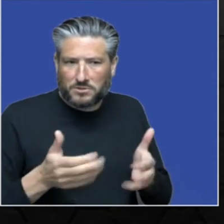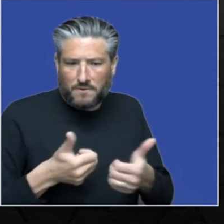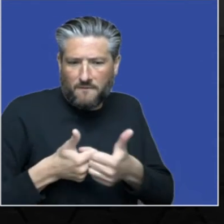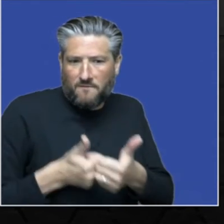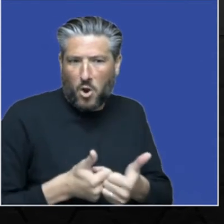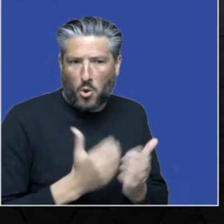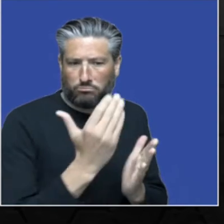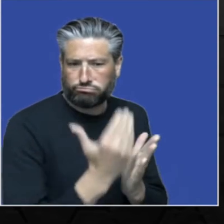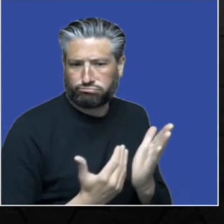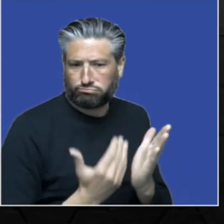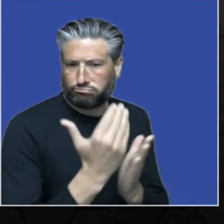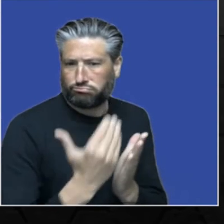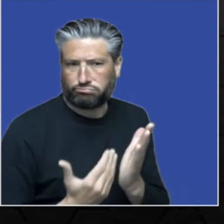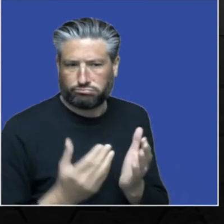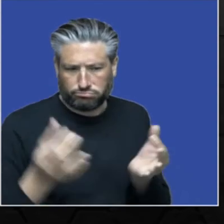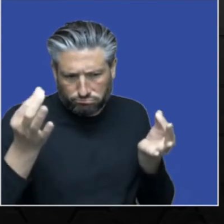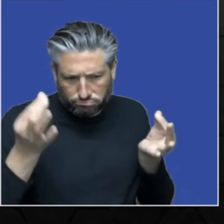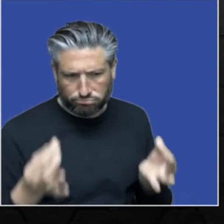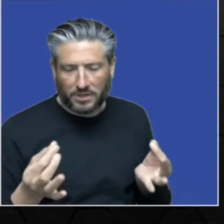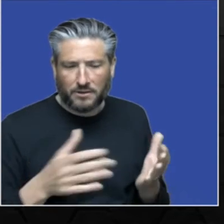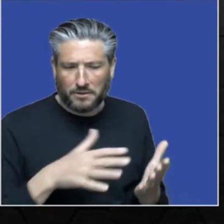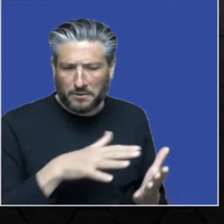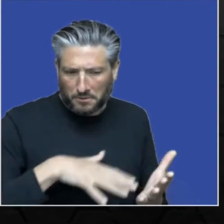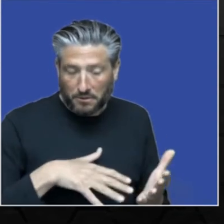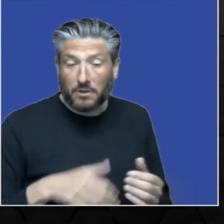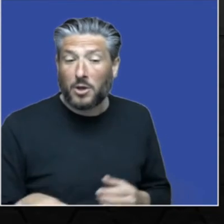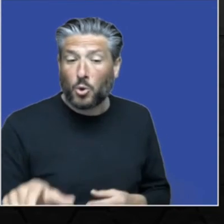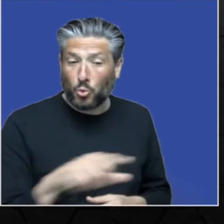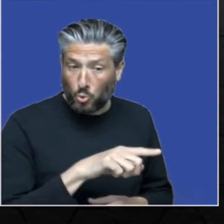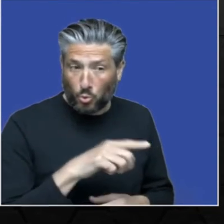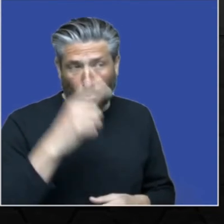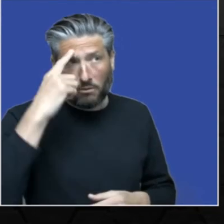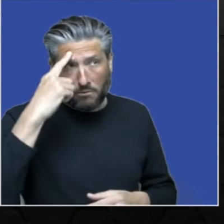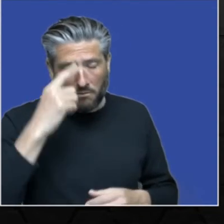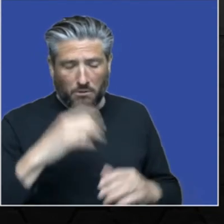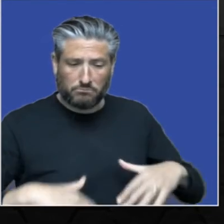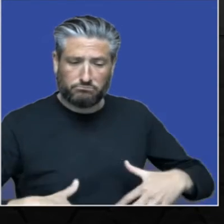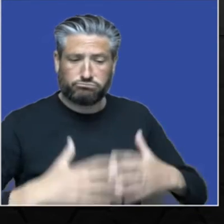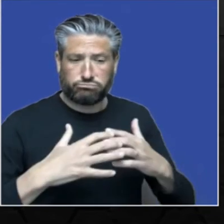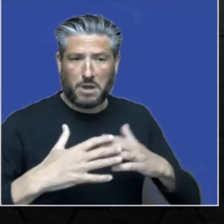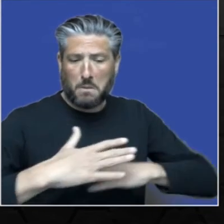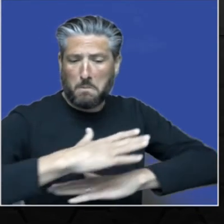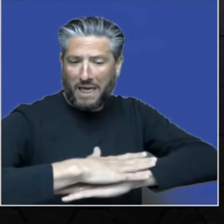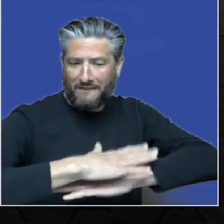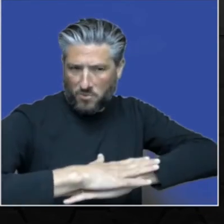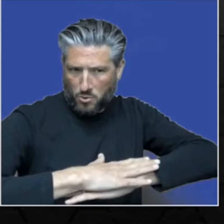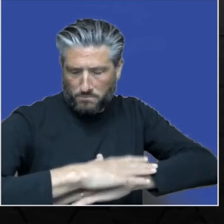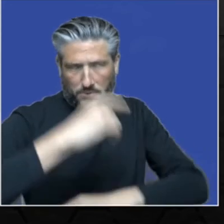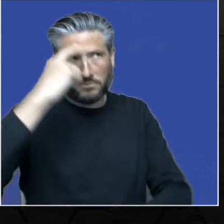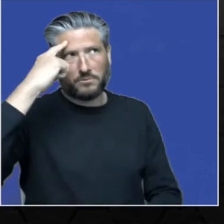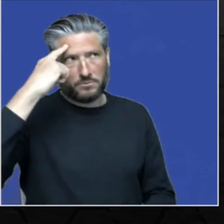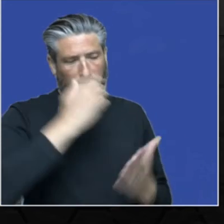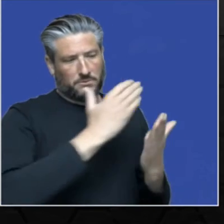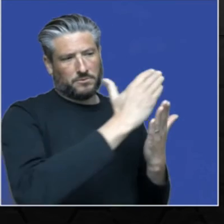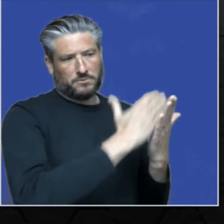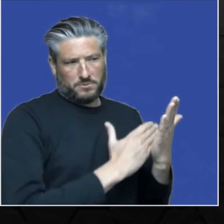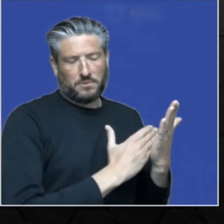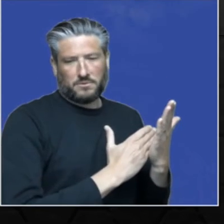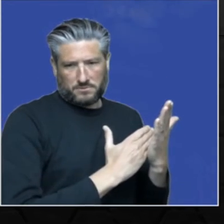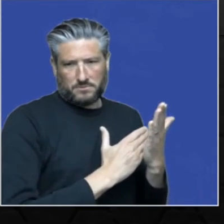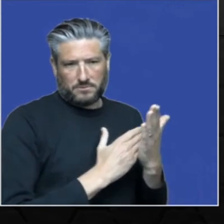really useful when you create a platform that already follows these protocols about the data, and you know that everything is